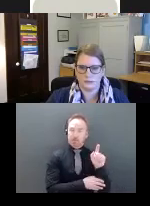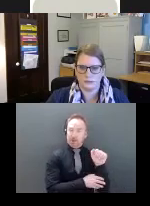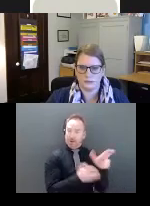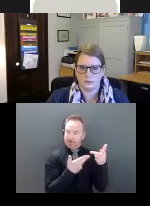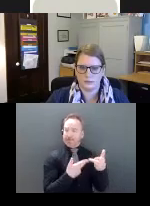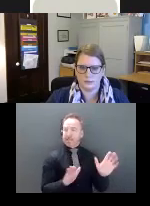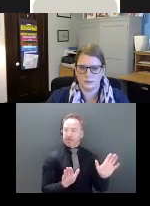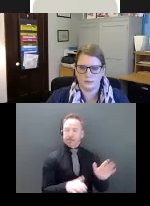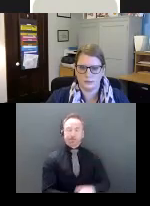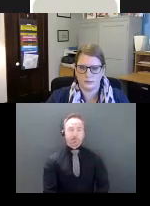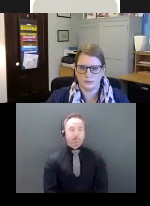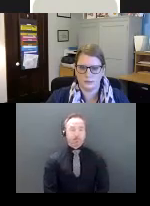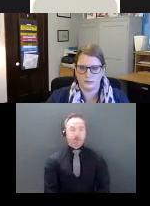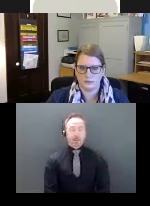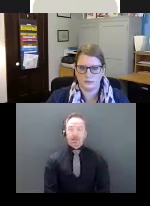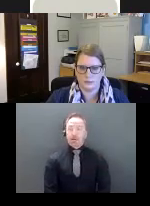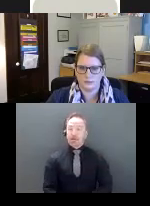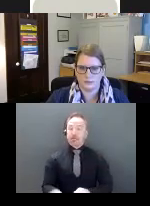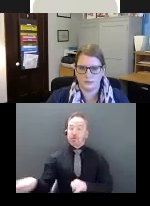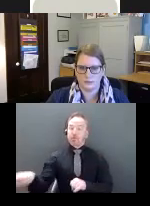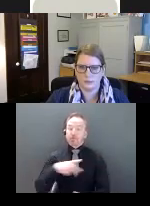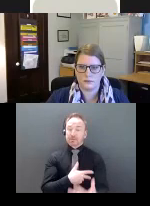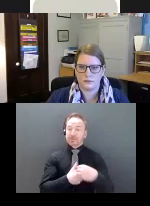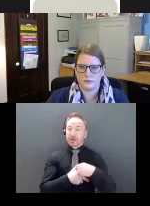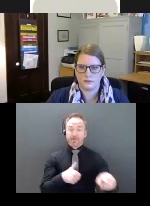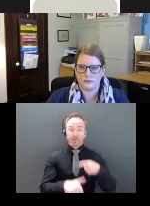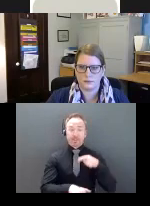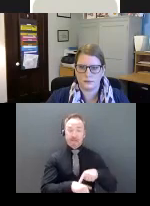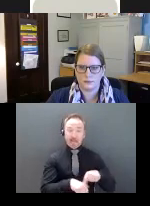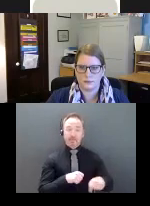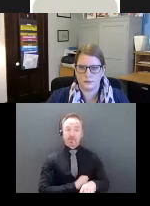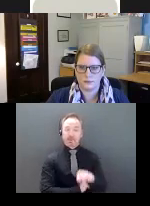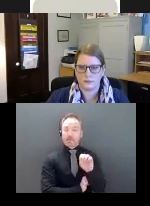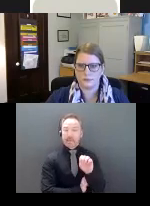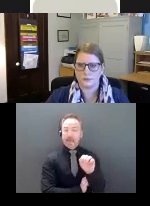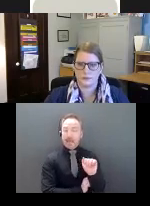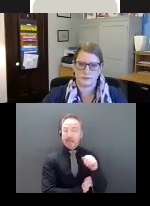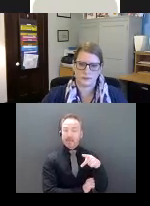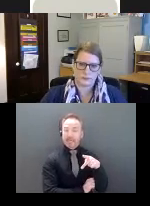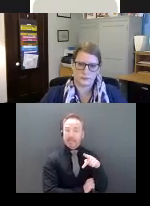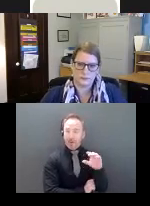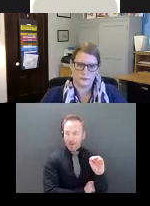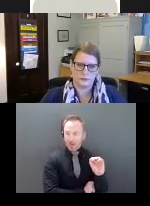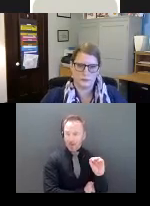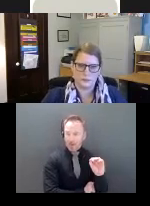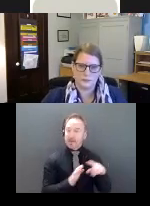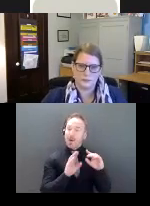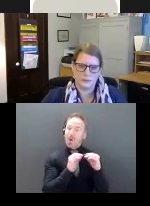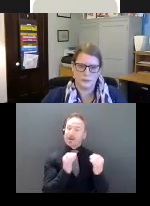For those who've joined us just for the first time, Elder Abuse Prevention Ontario is an organization that's